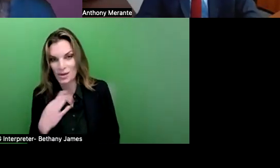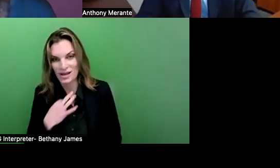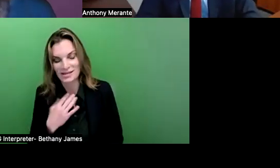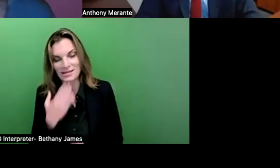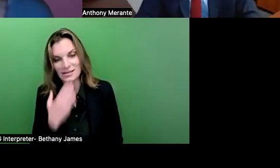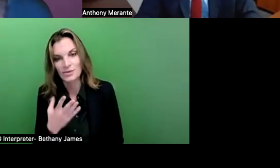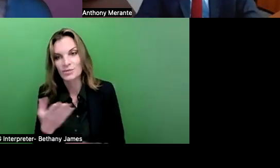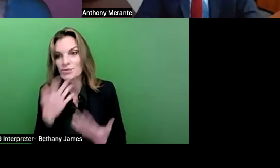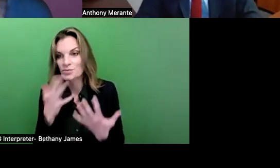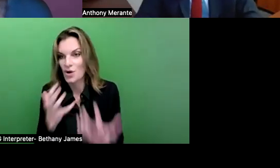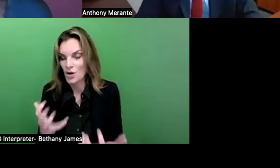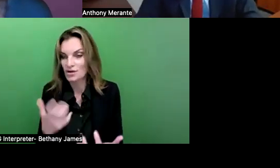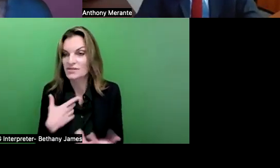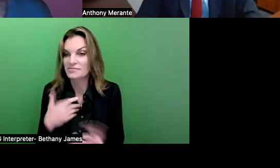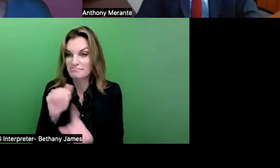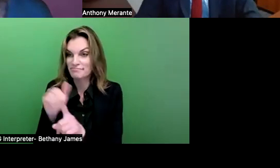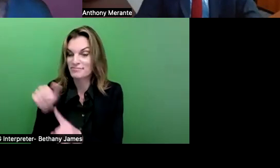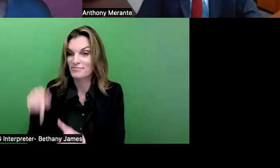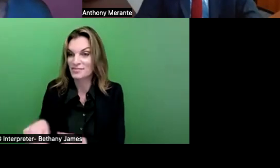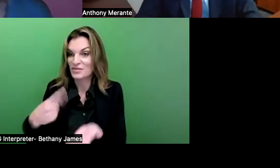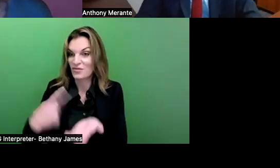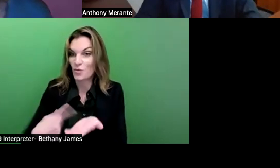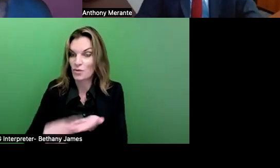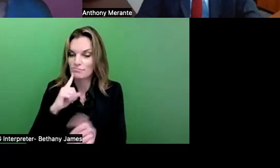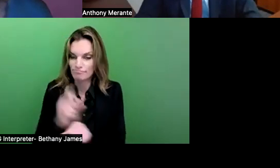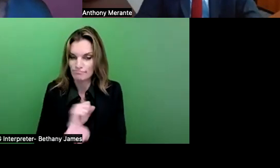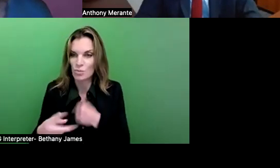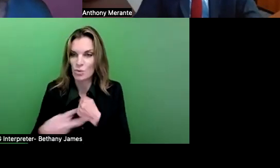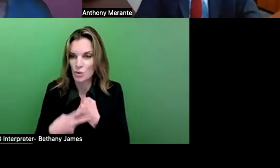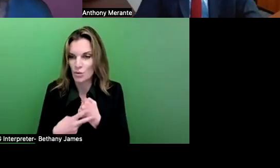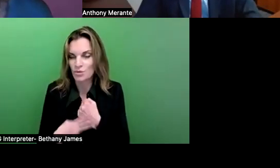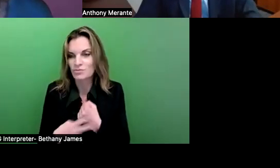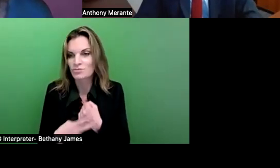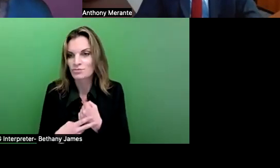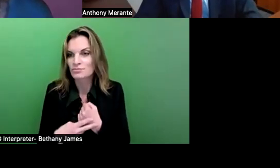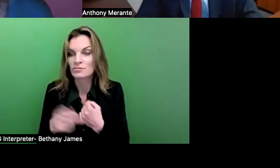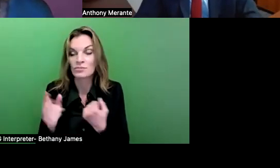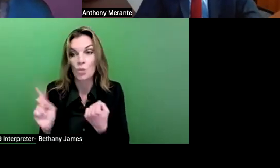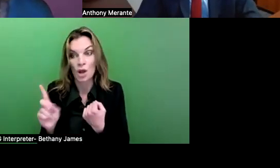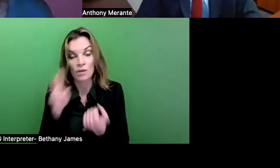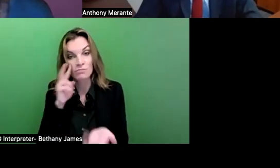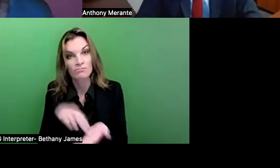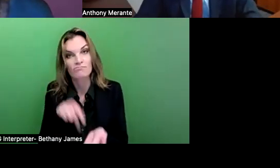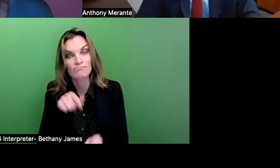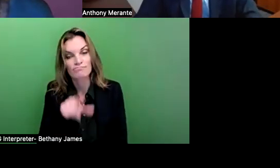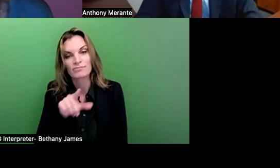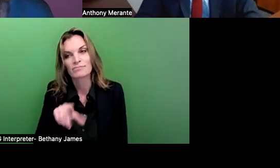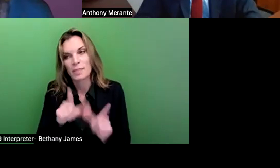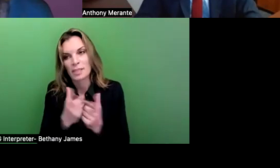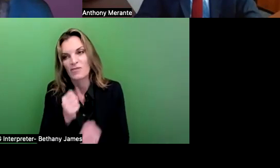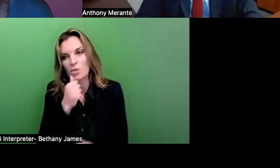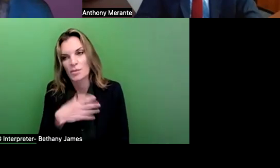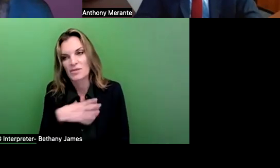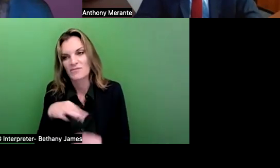audience. I remind you that this forum was video recorded, and it will be available on the League of Women Voters